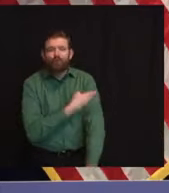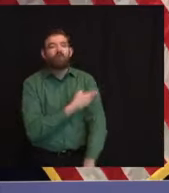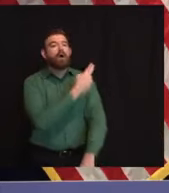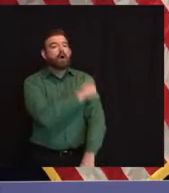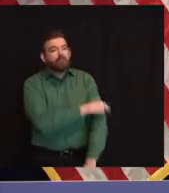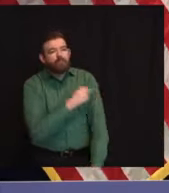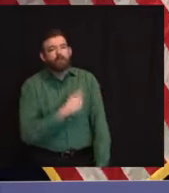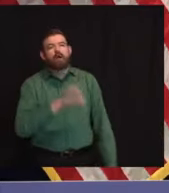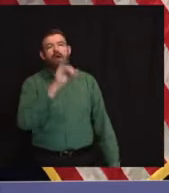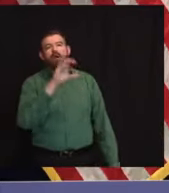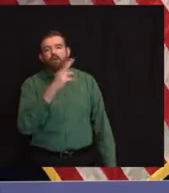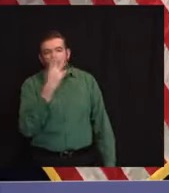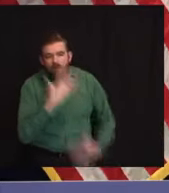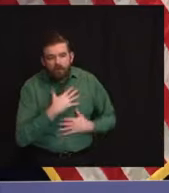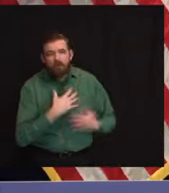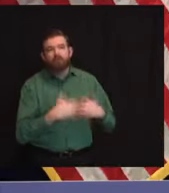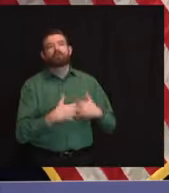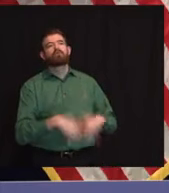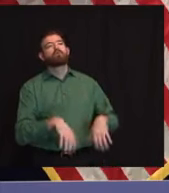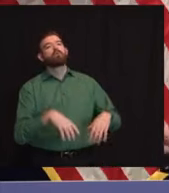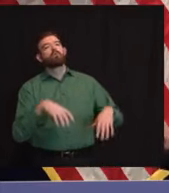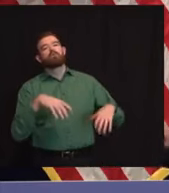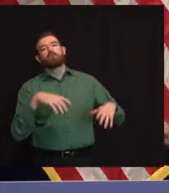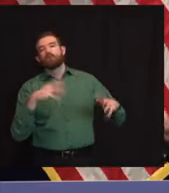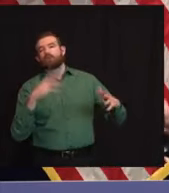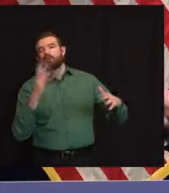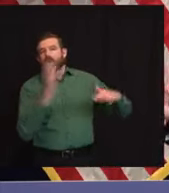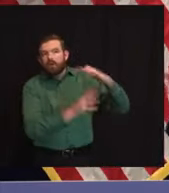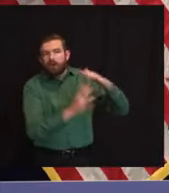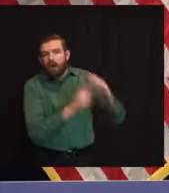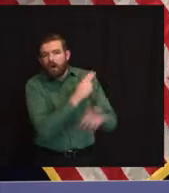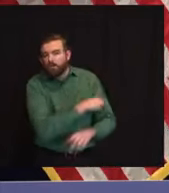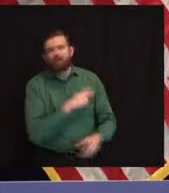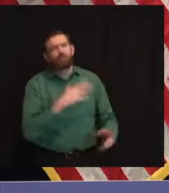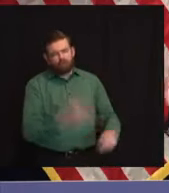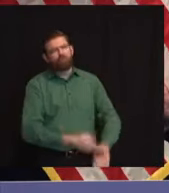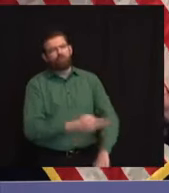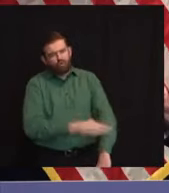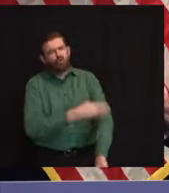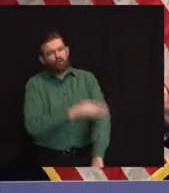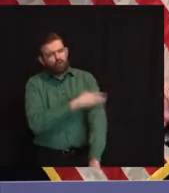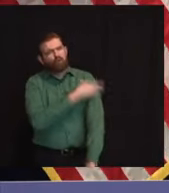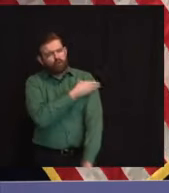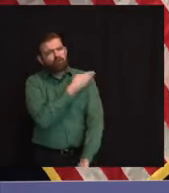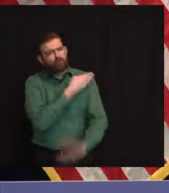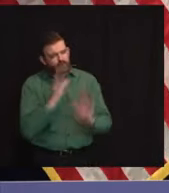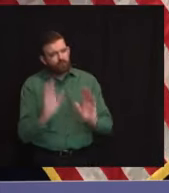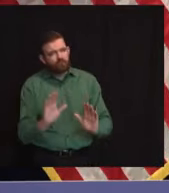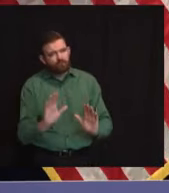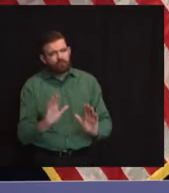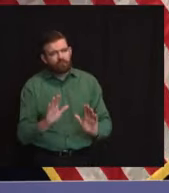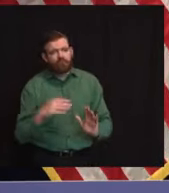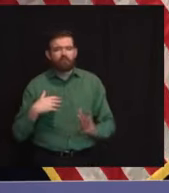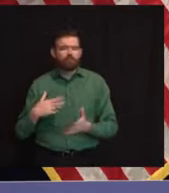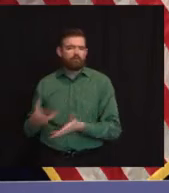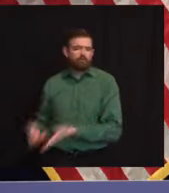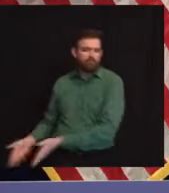and admissions. I will certainly let Ed and Judy address